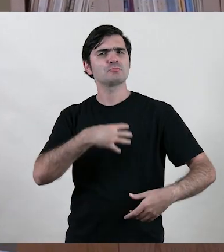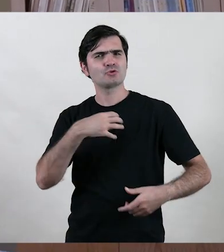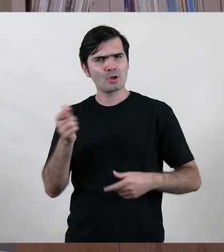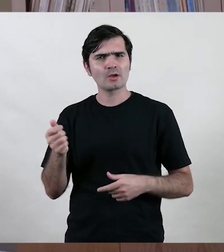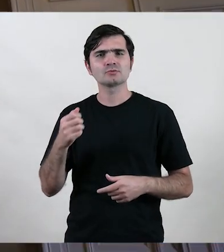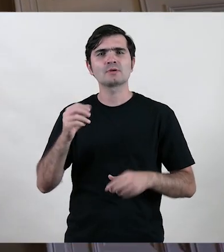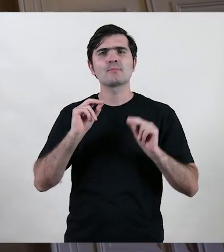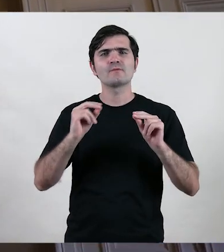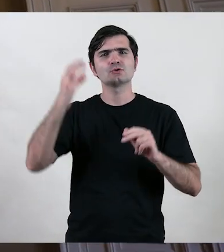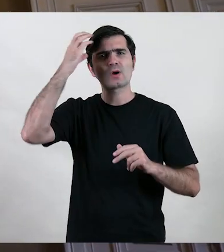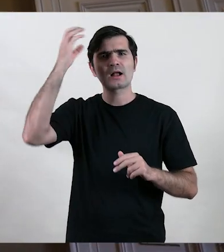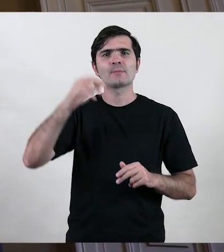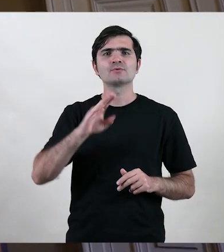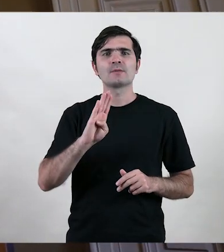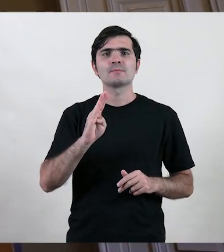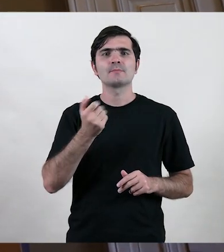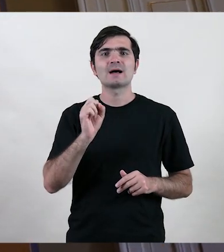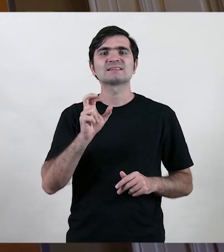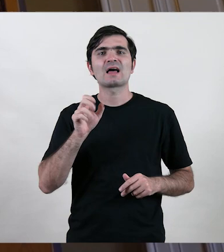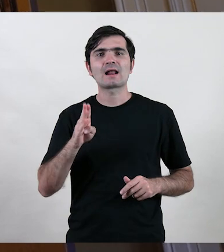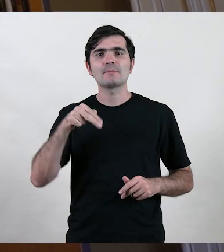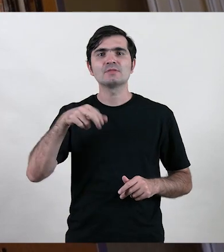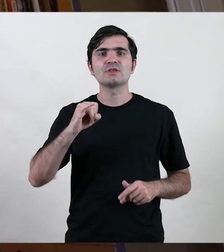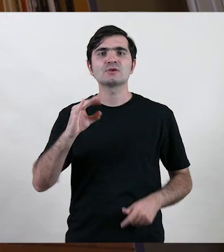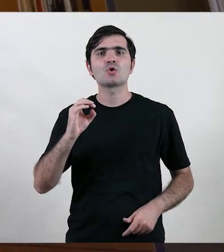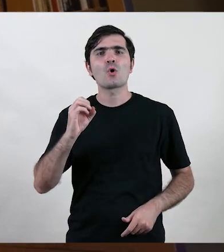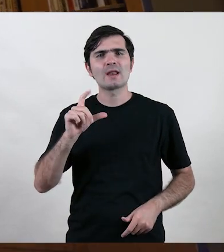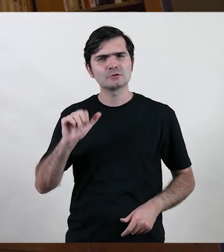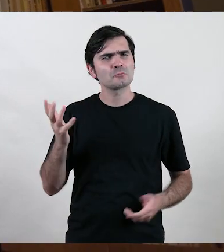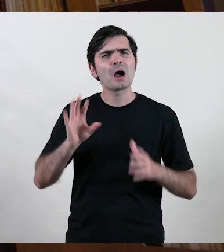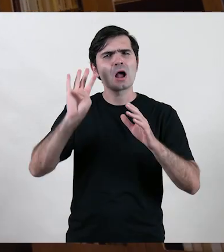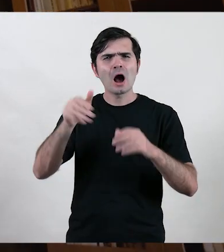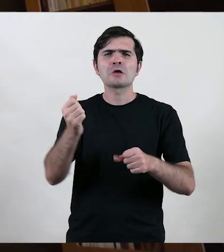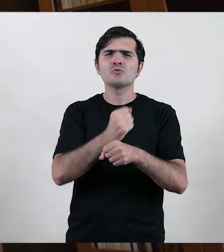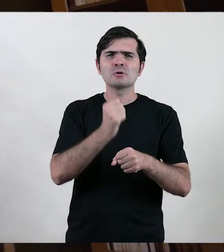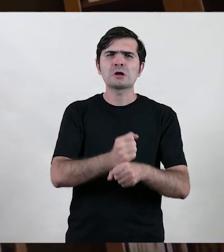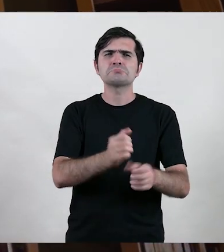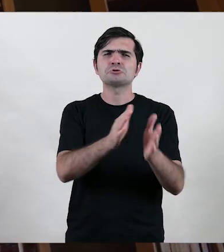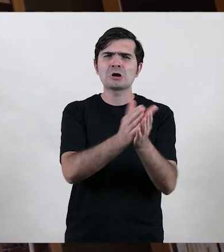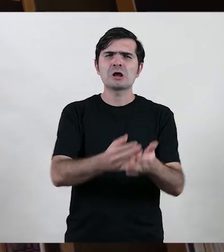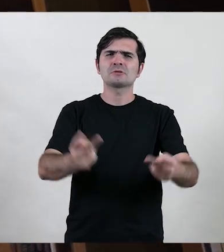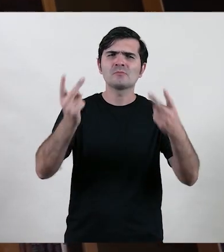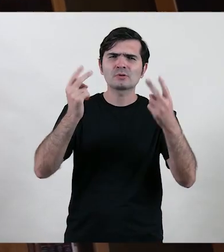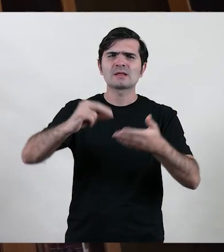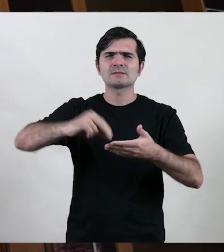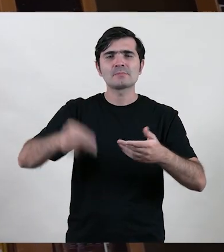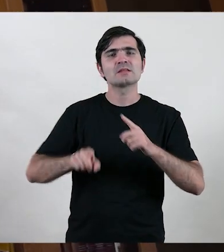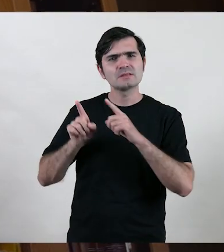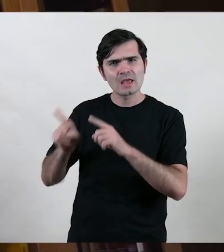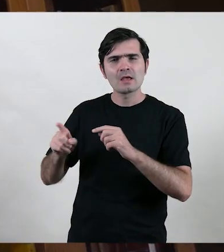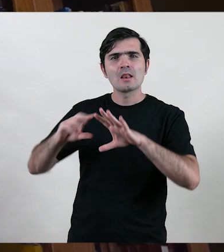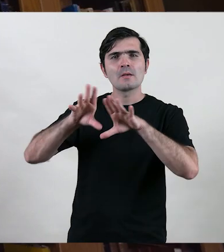Professor Basarab Nicolescu. This collection includes works and books of the professor himself, alongside